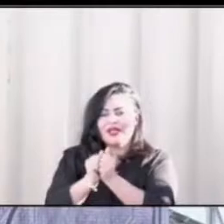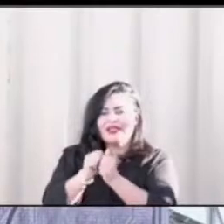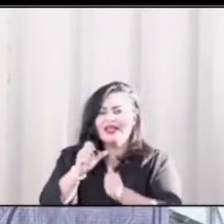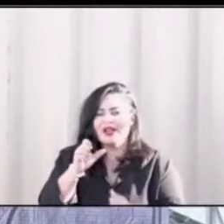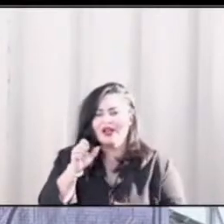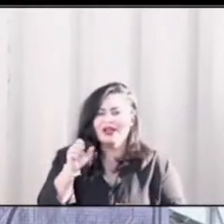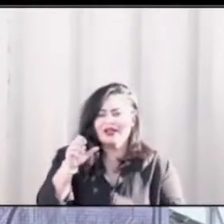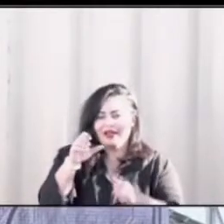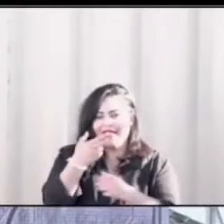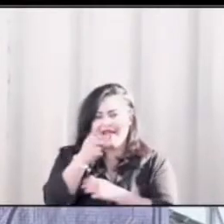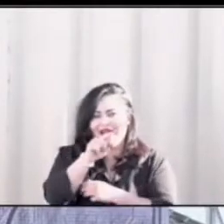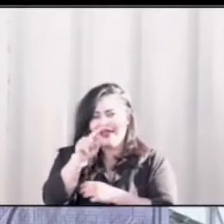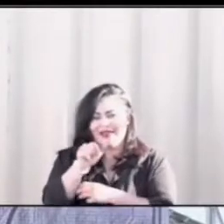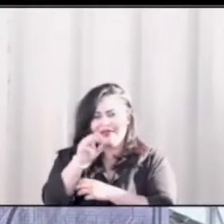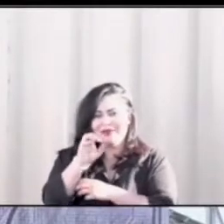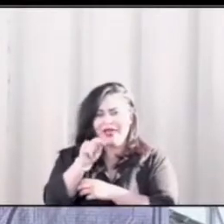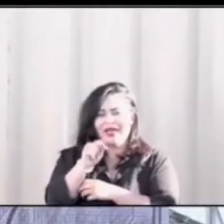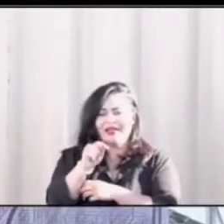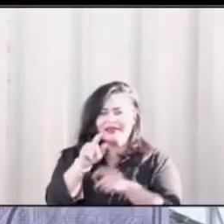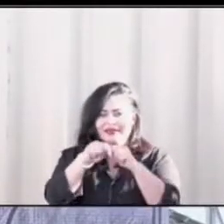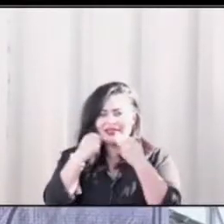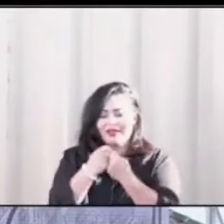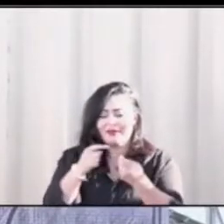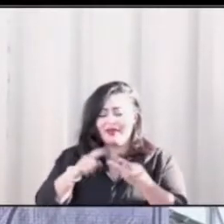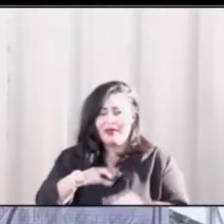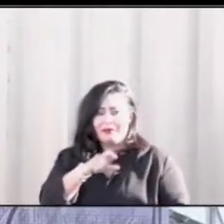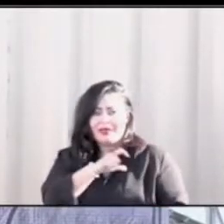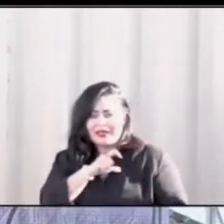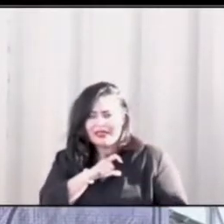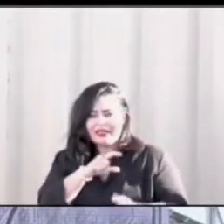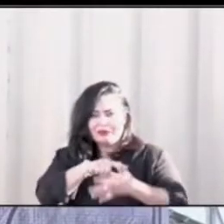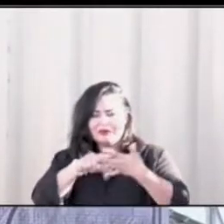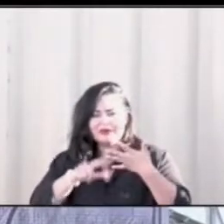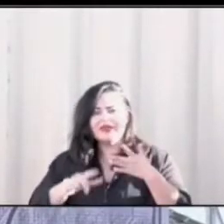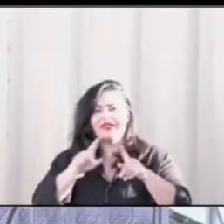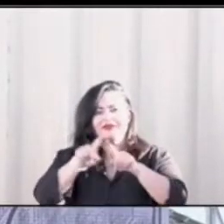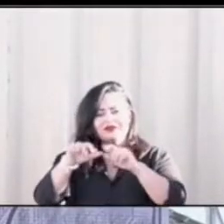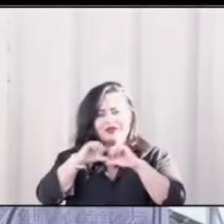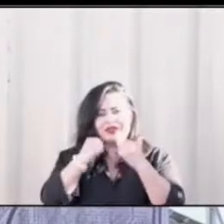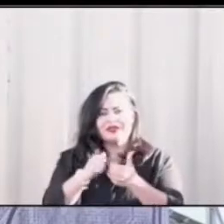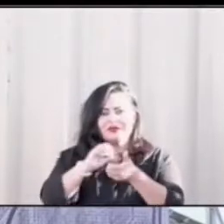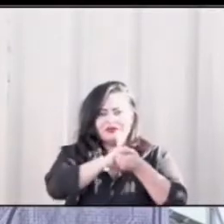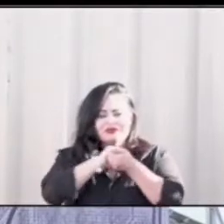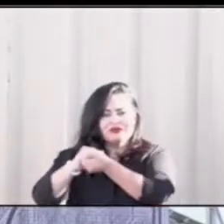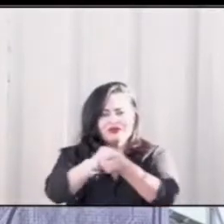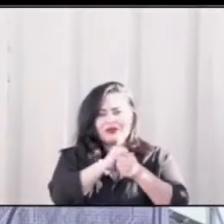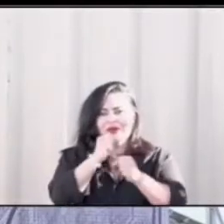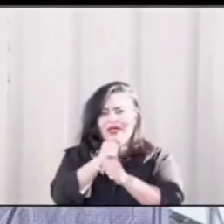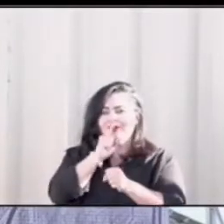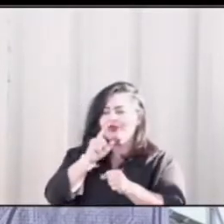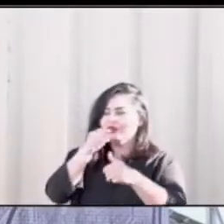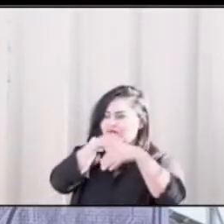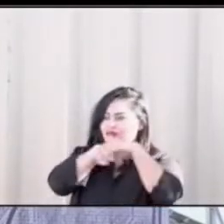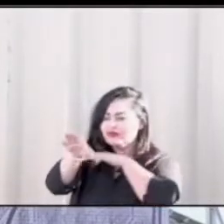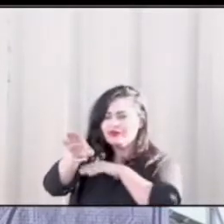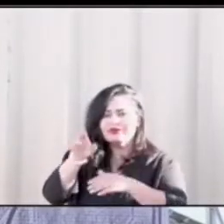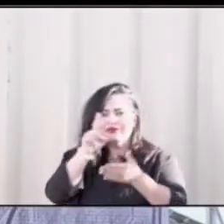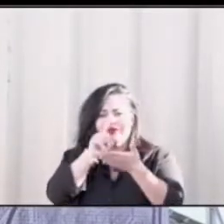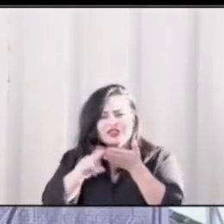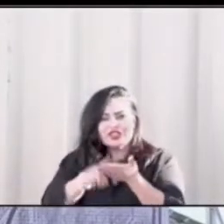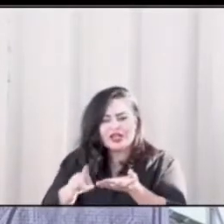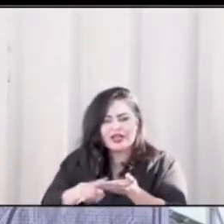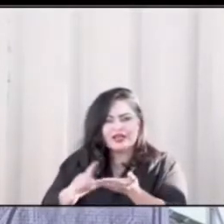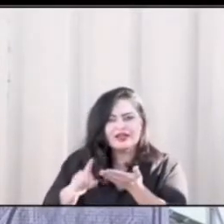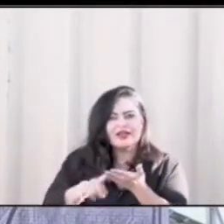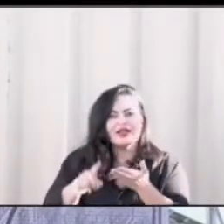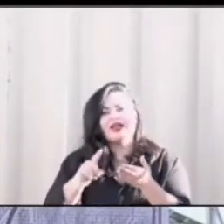our hazmat teams, and LAPD. The second thing is once we complete that, we're gonna collaborate with city entities, those